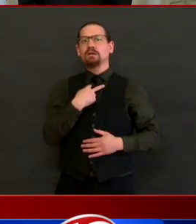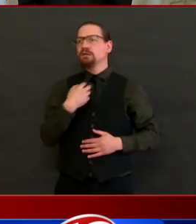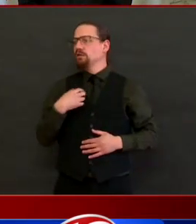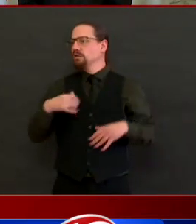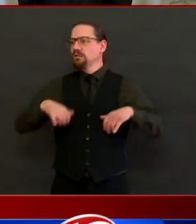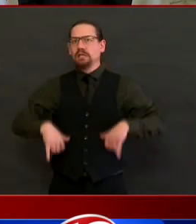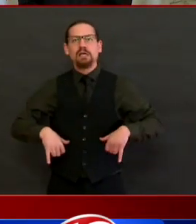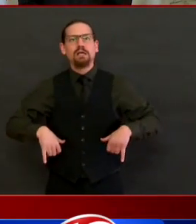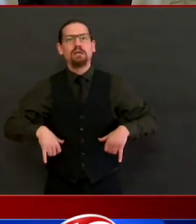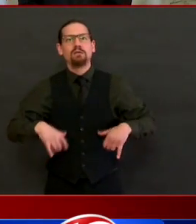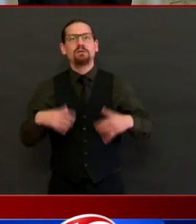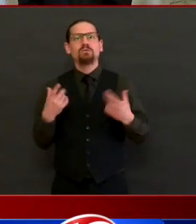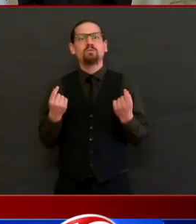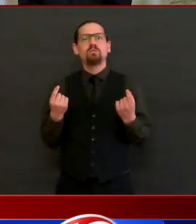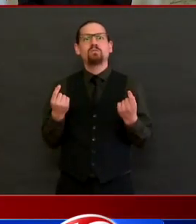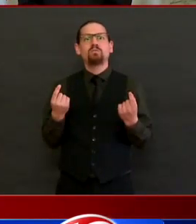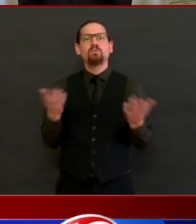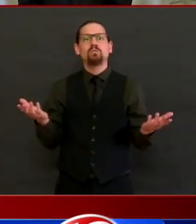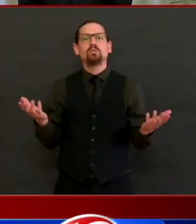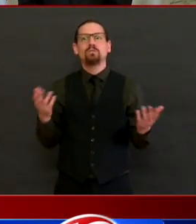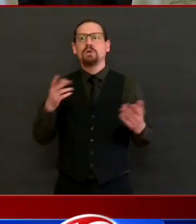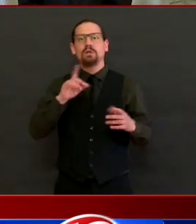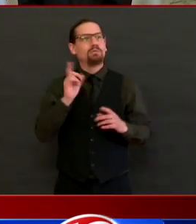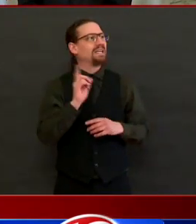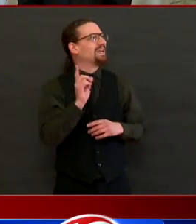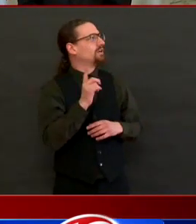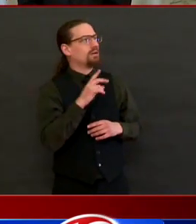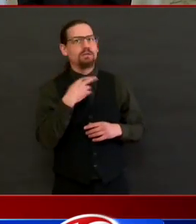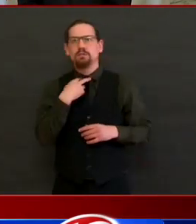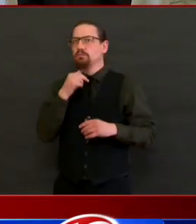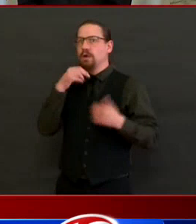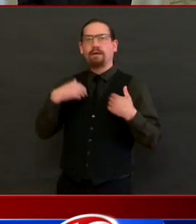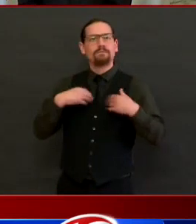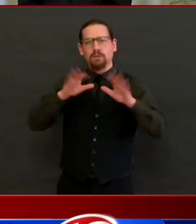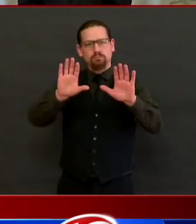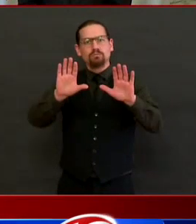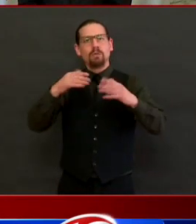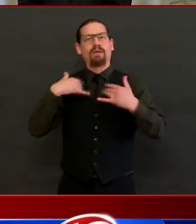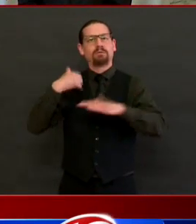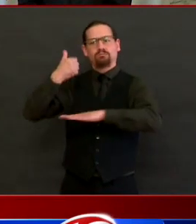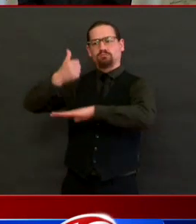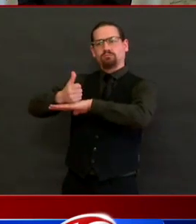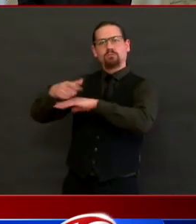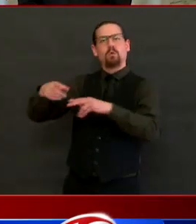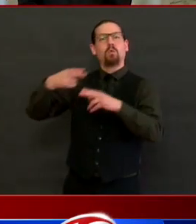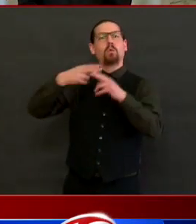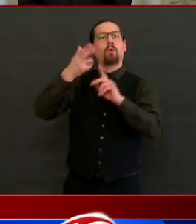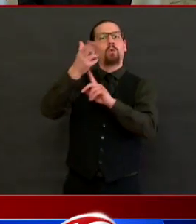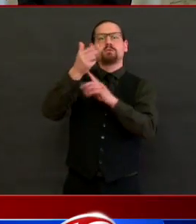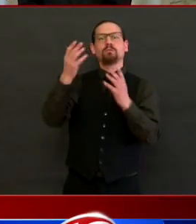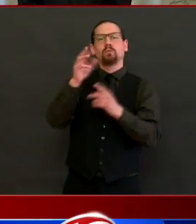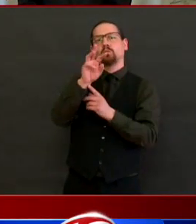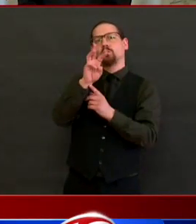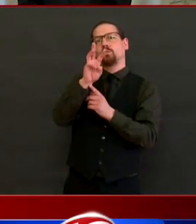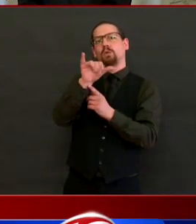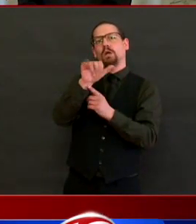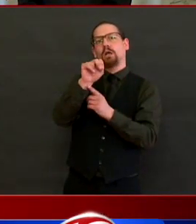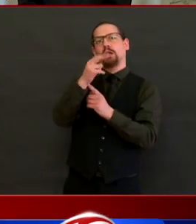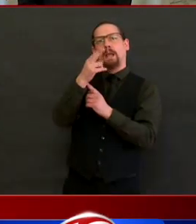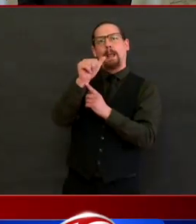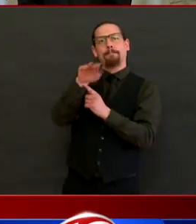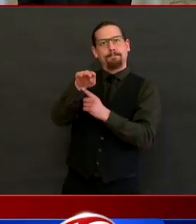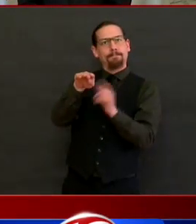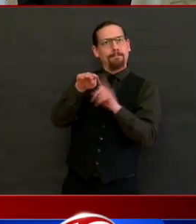Warwick. It currently has just over 200 beds reserved for people who are homeless or housing